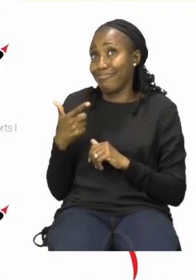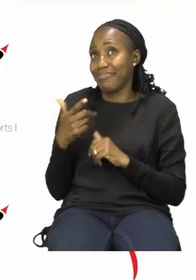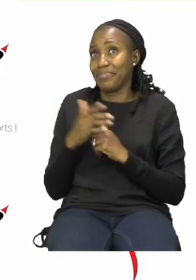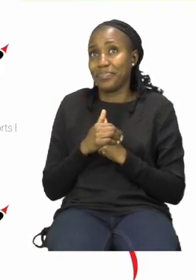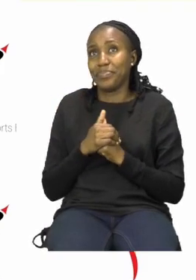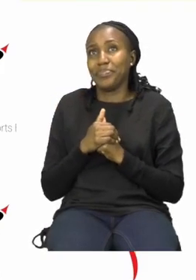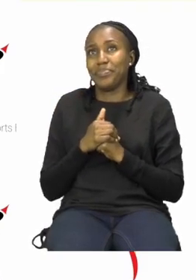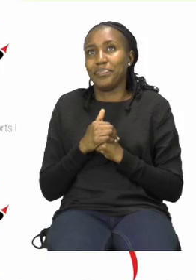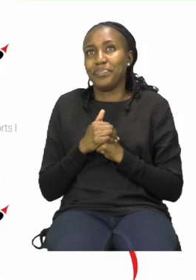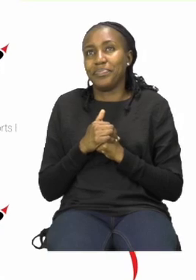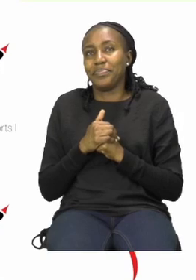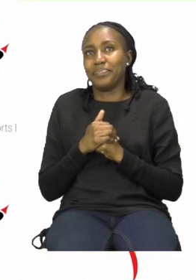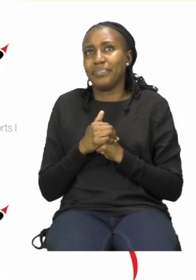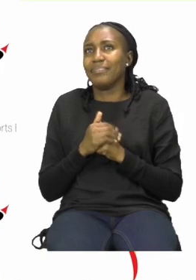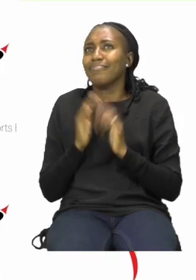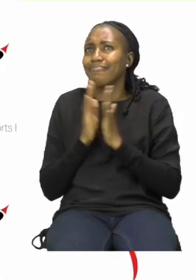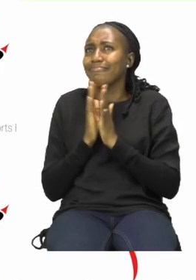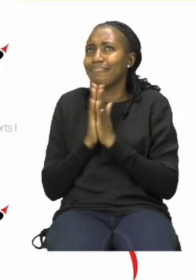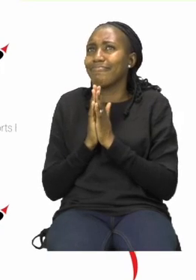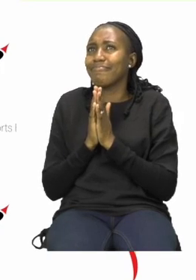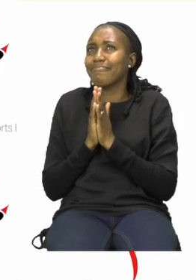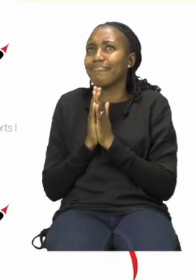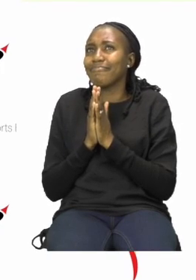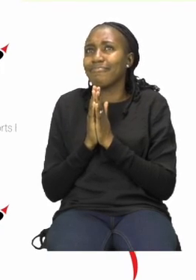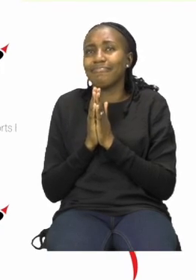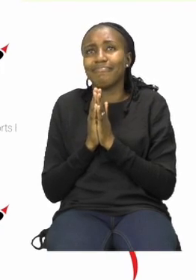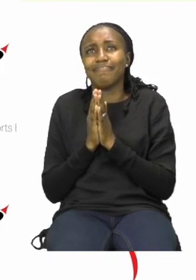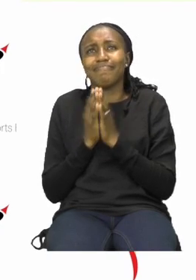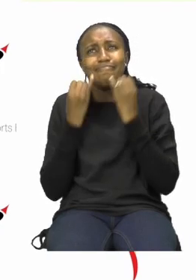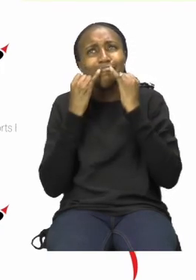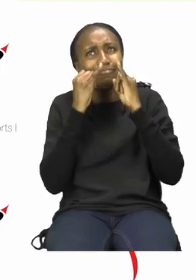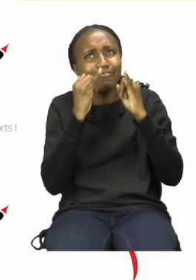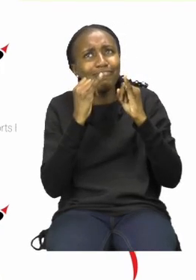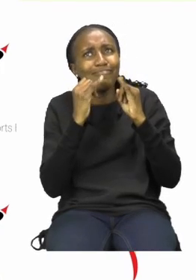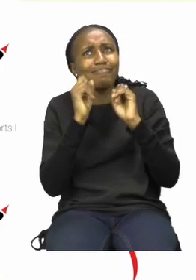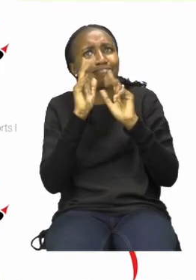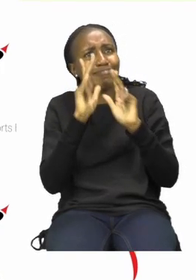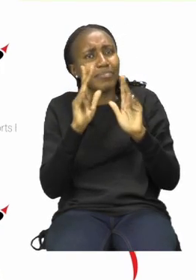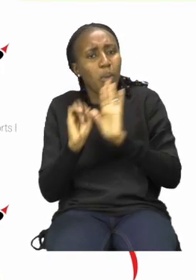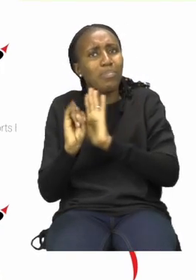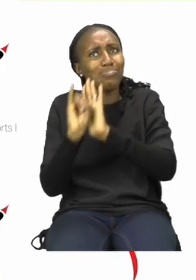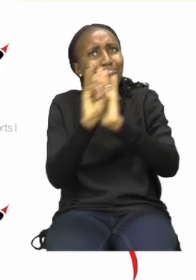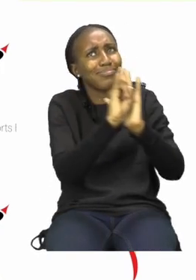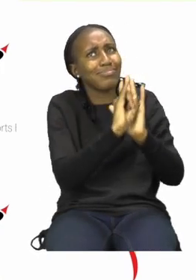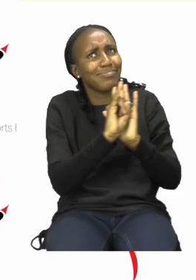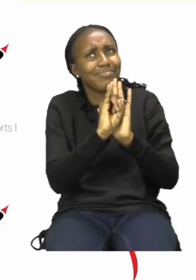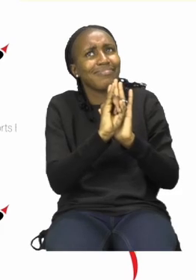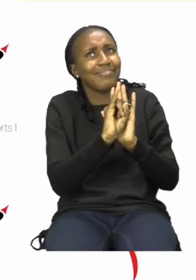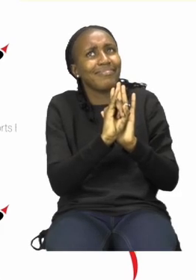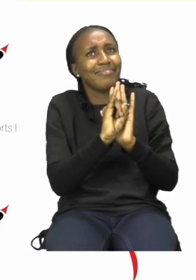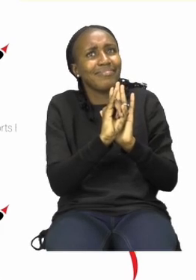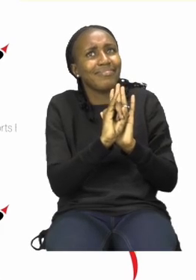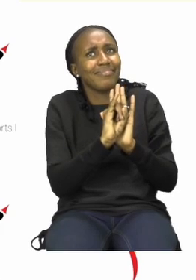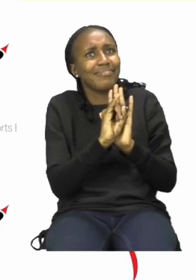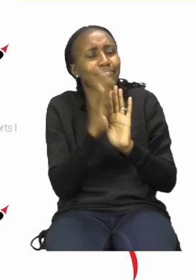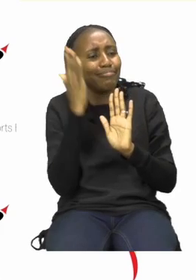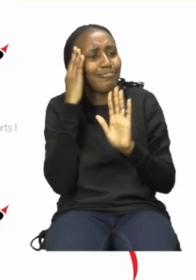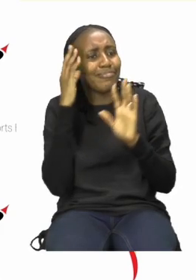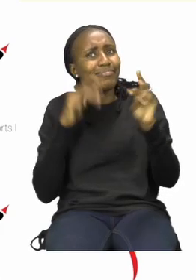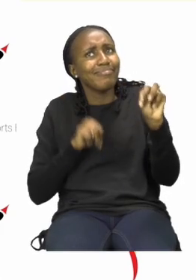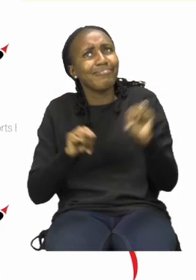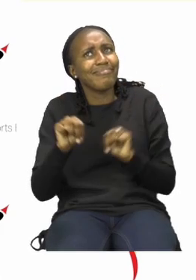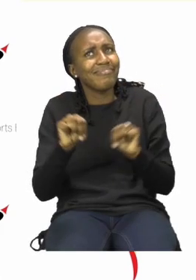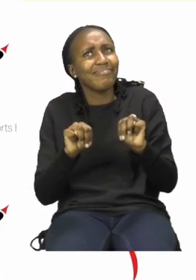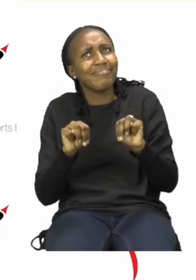Now, just tell the viewers out there maybe who you are and just the management of the